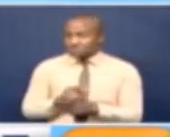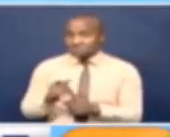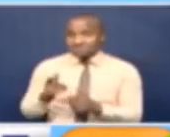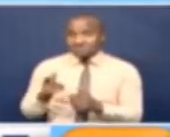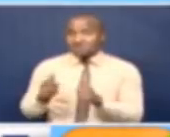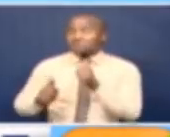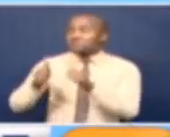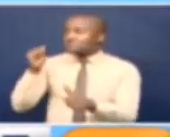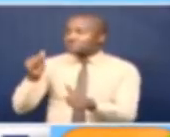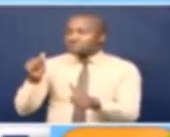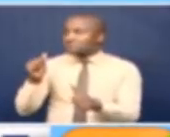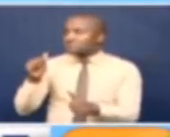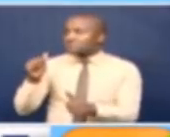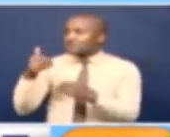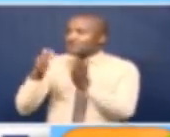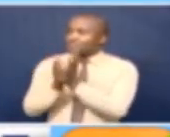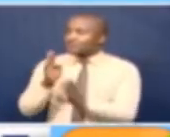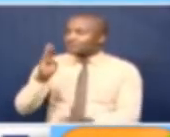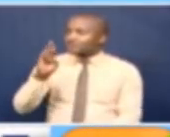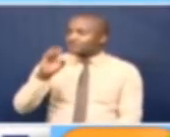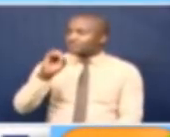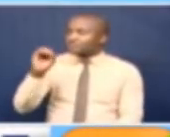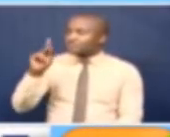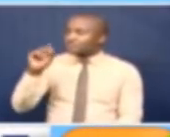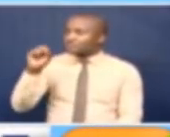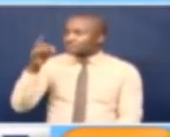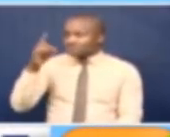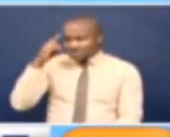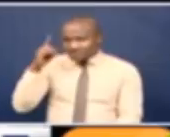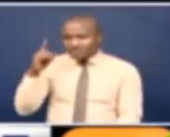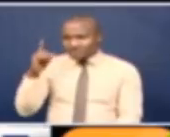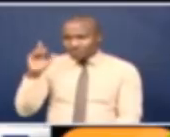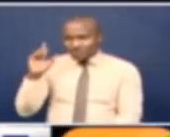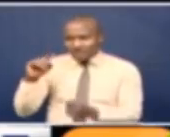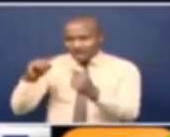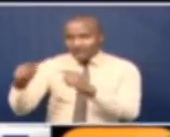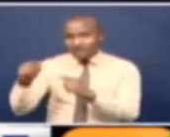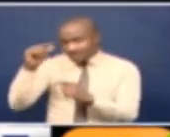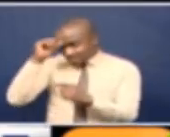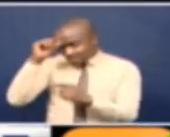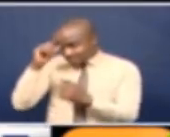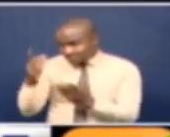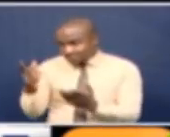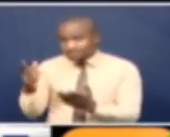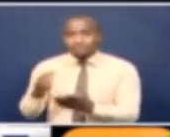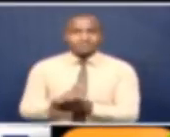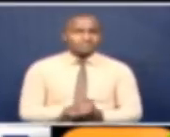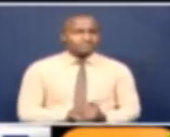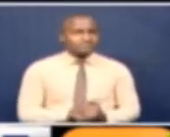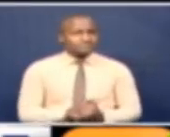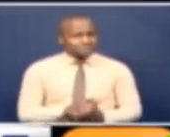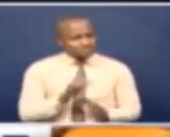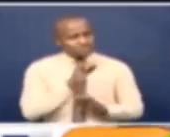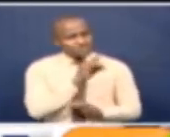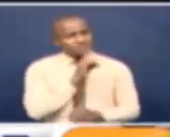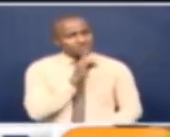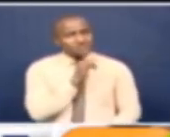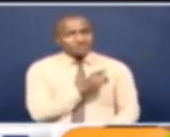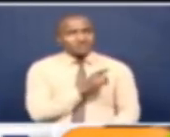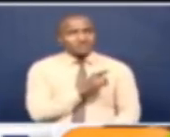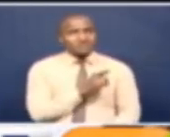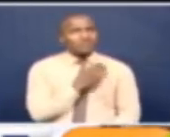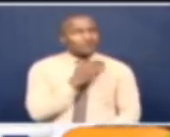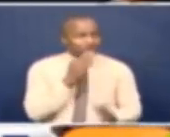boycott Brookside, what's that going to do? You think it'll hurt them? You know, it's very interesting that you say that. And let me focus on